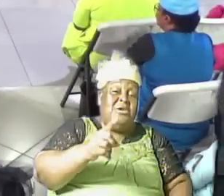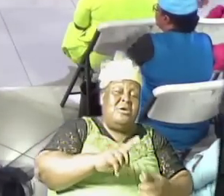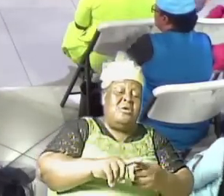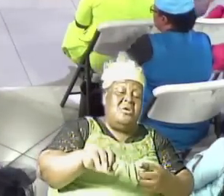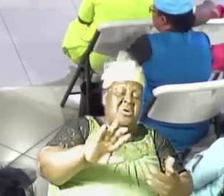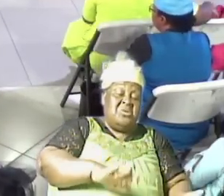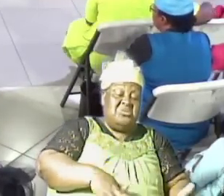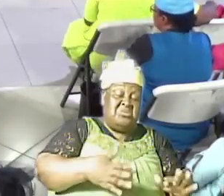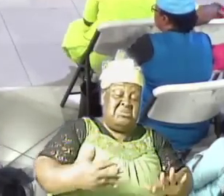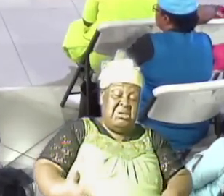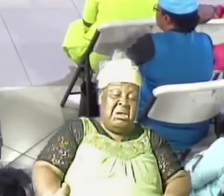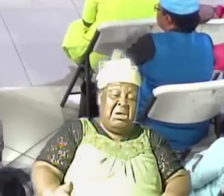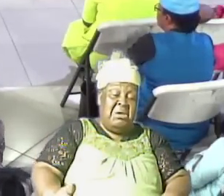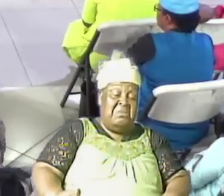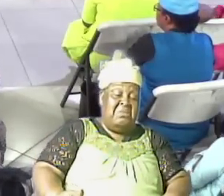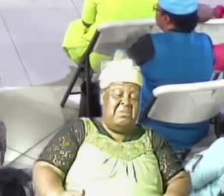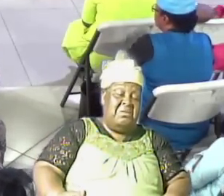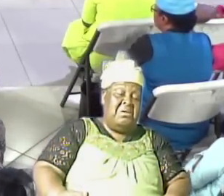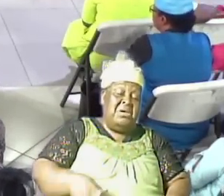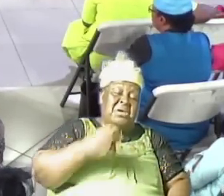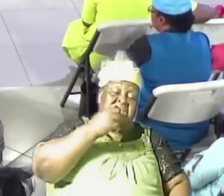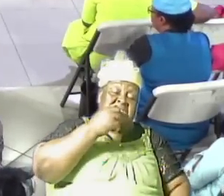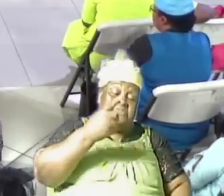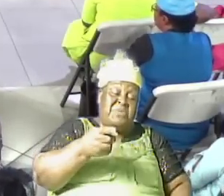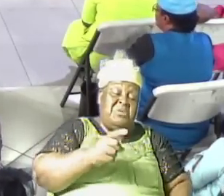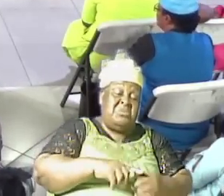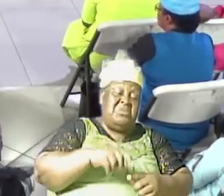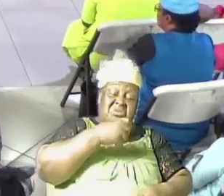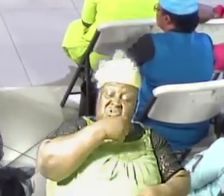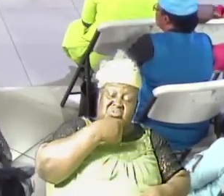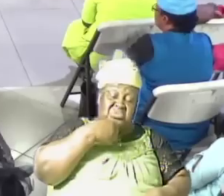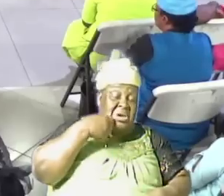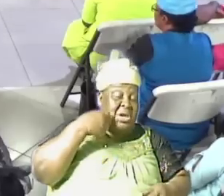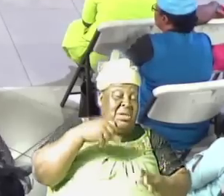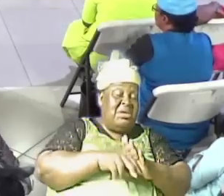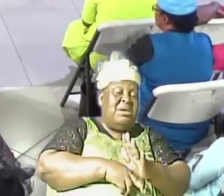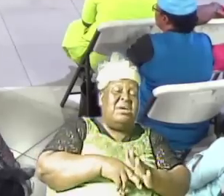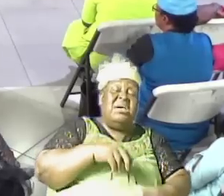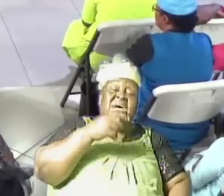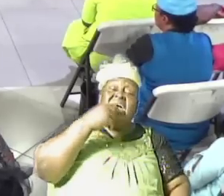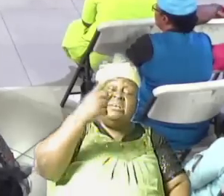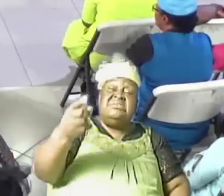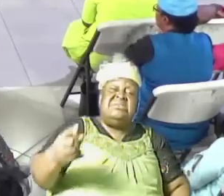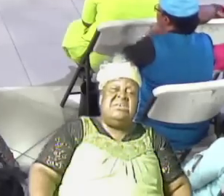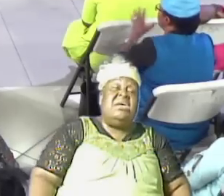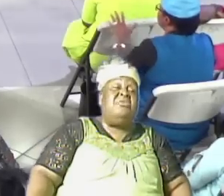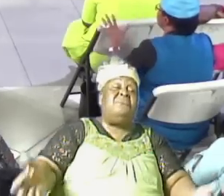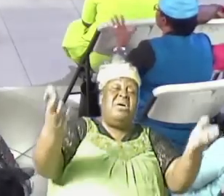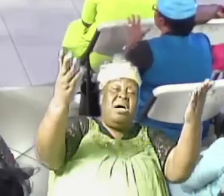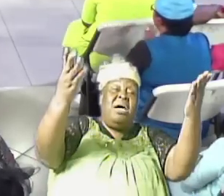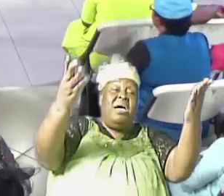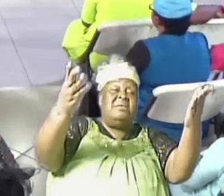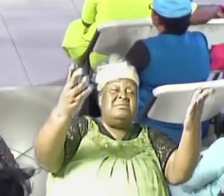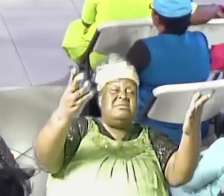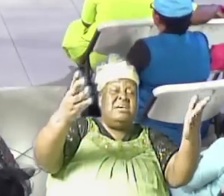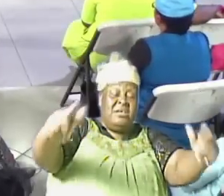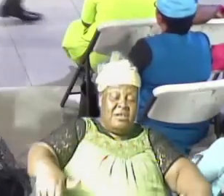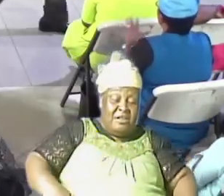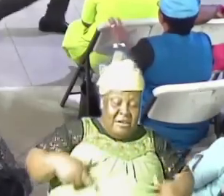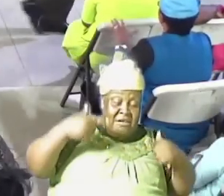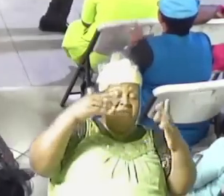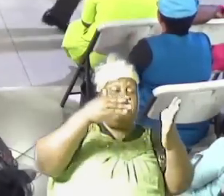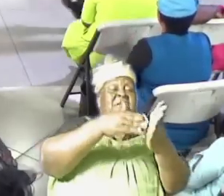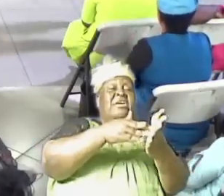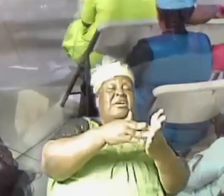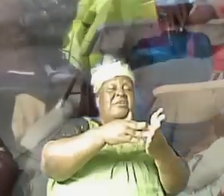those deadness. Speak to those dryness. And said, arise.